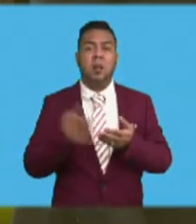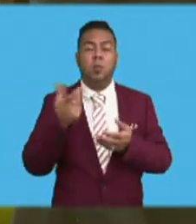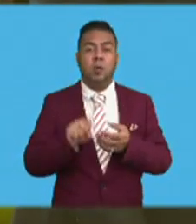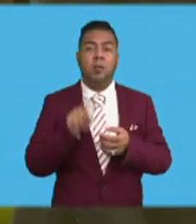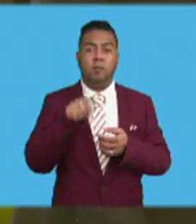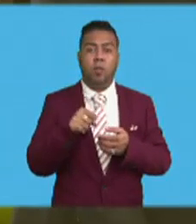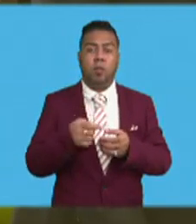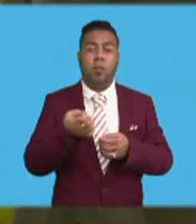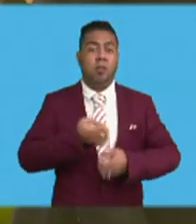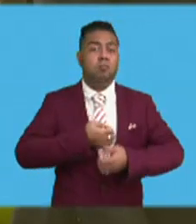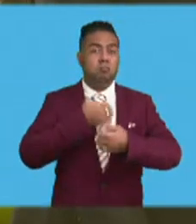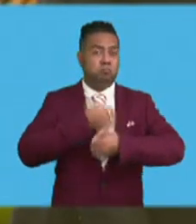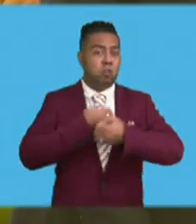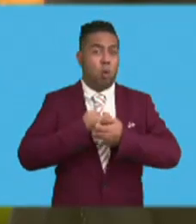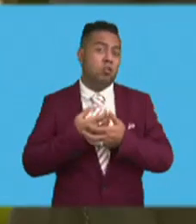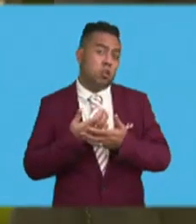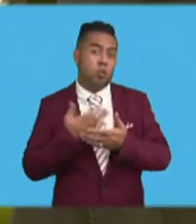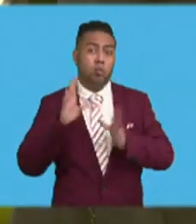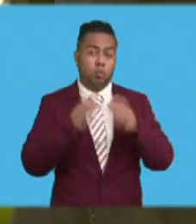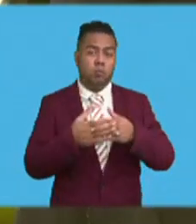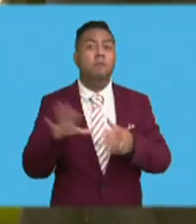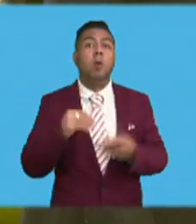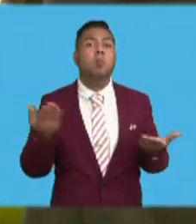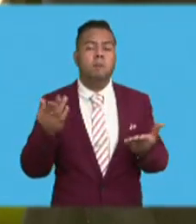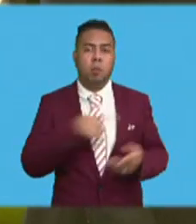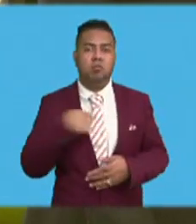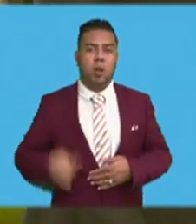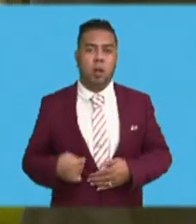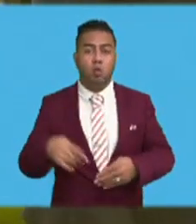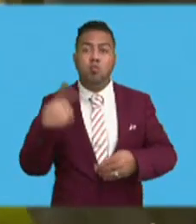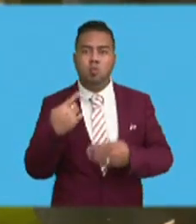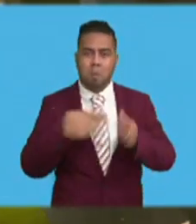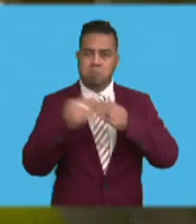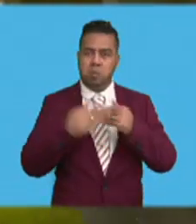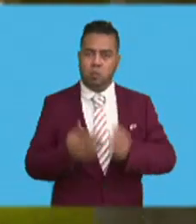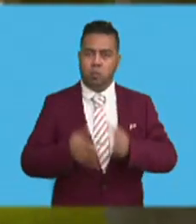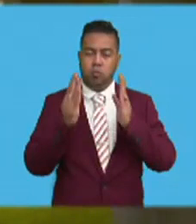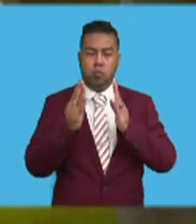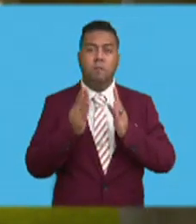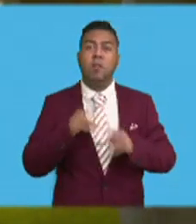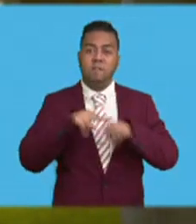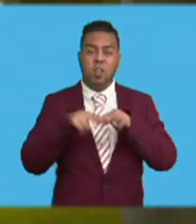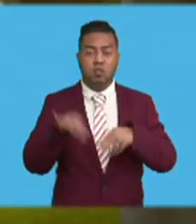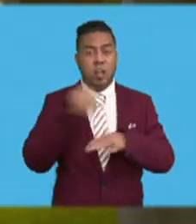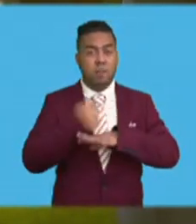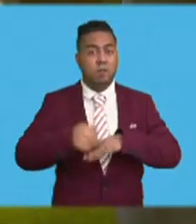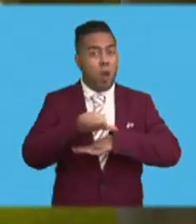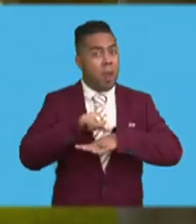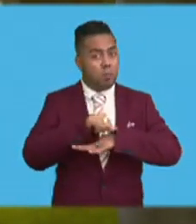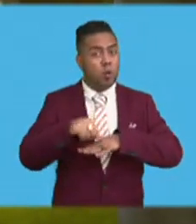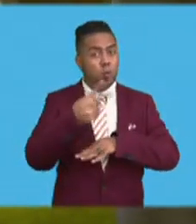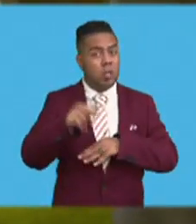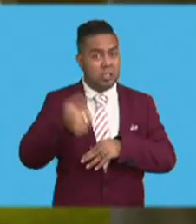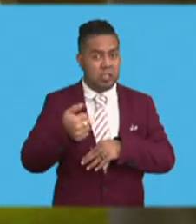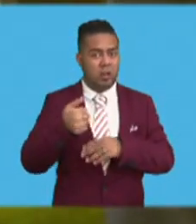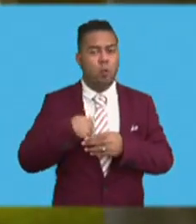Construction Engineering Group from China. Construction commenced in December 2013 and was handed over to the Fijian government in April 2016, with the official commissioning by the